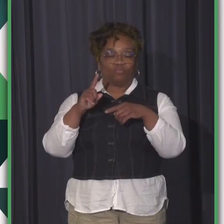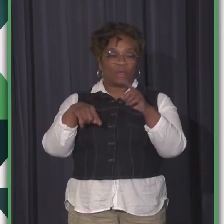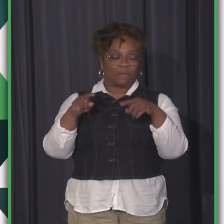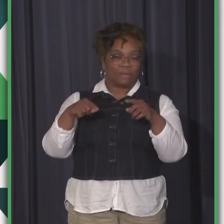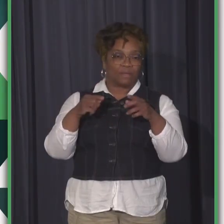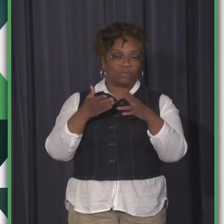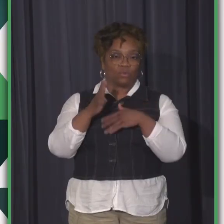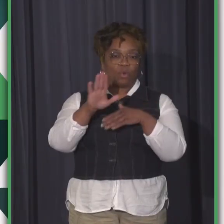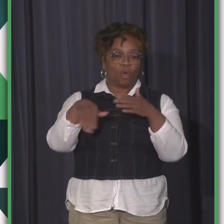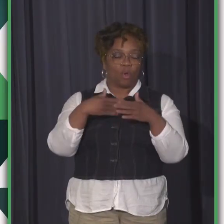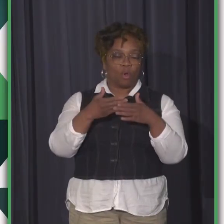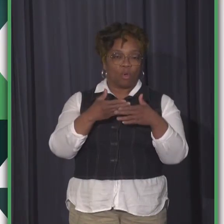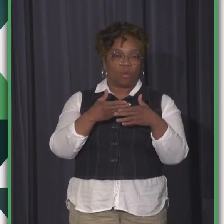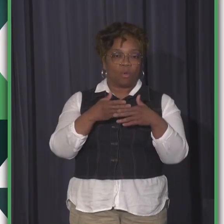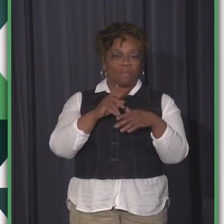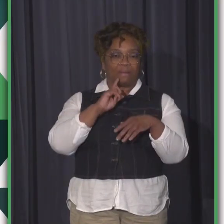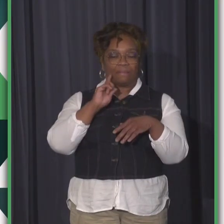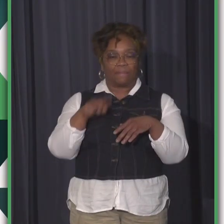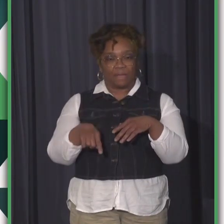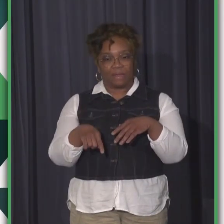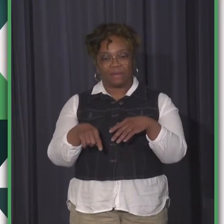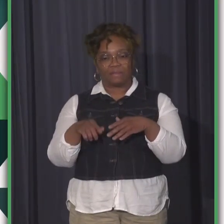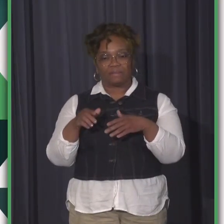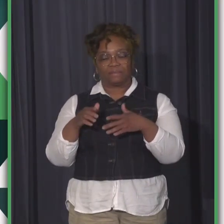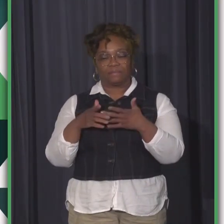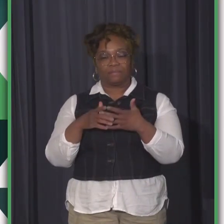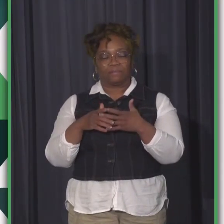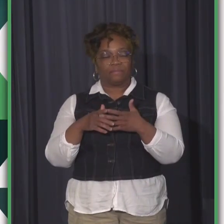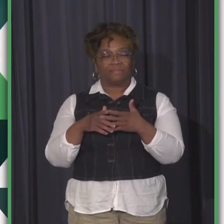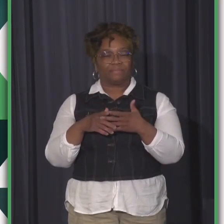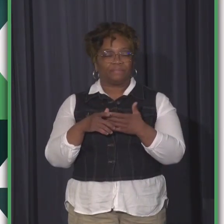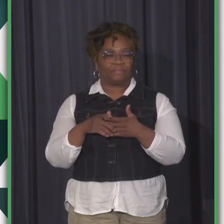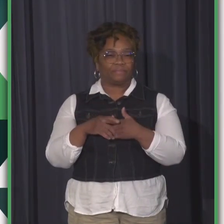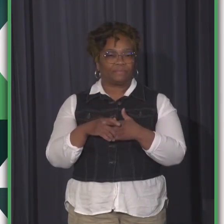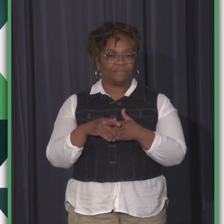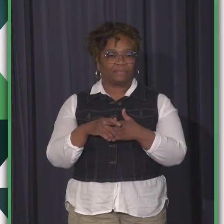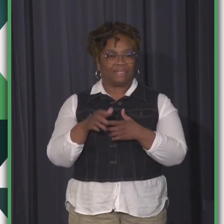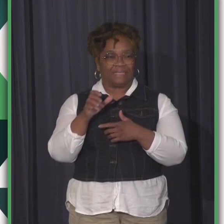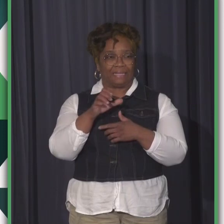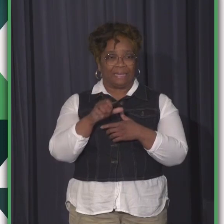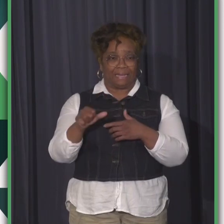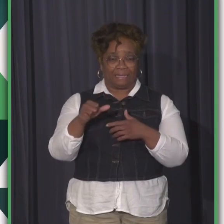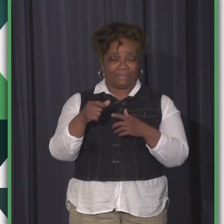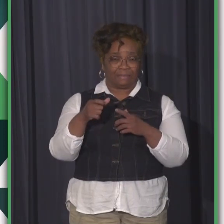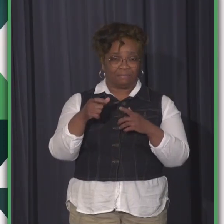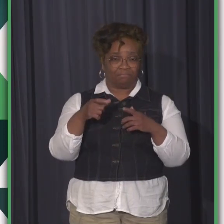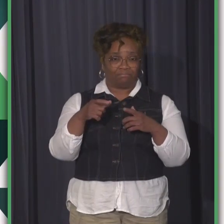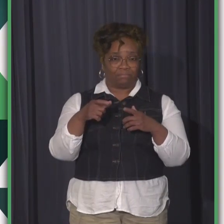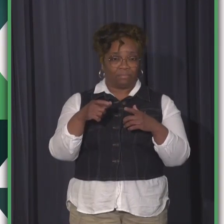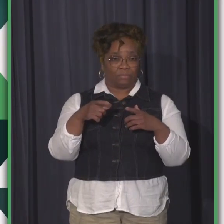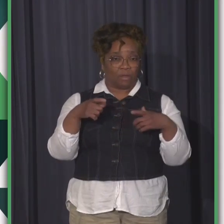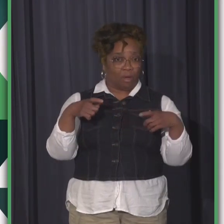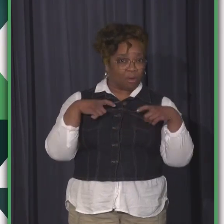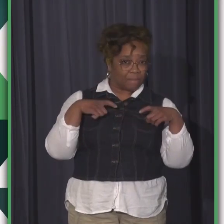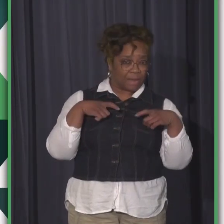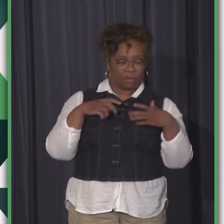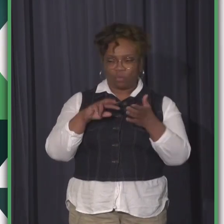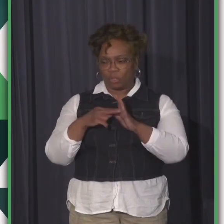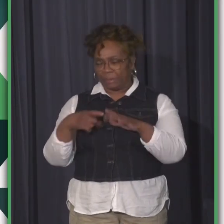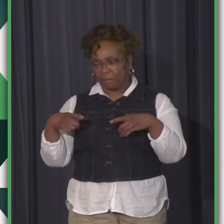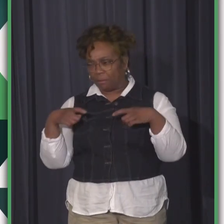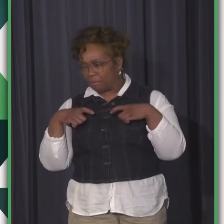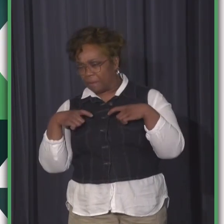it's divided through the body-worn camera team. Is there any of this automated? What do you mean automated? As